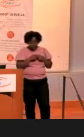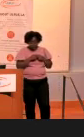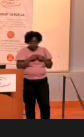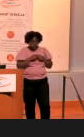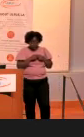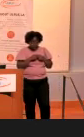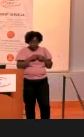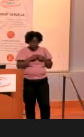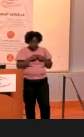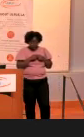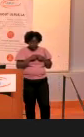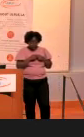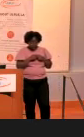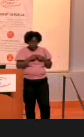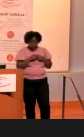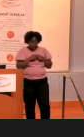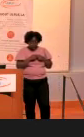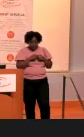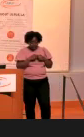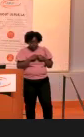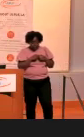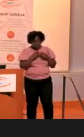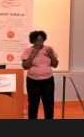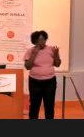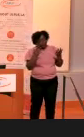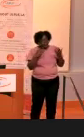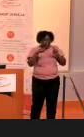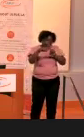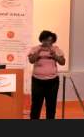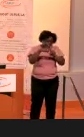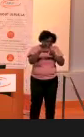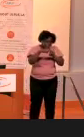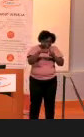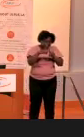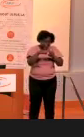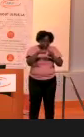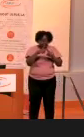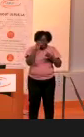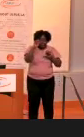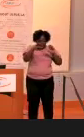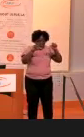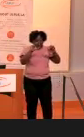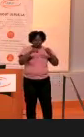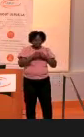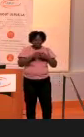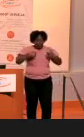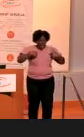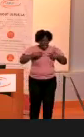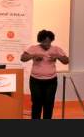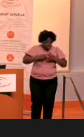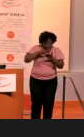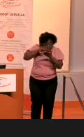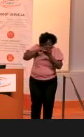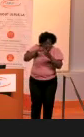also wanted to leave with a couple of optimistic thoughts. When I started my fellowship, so